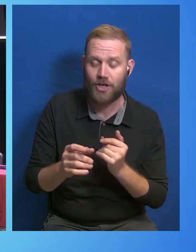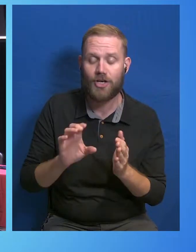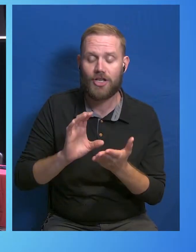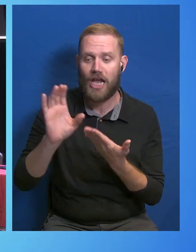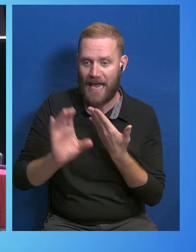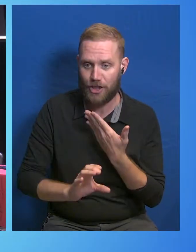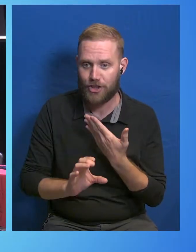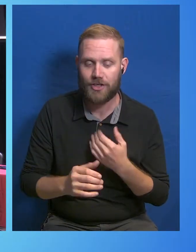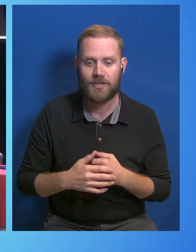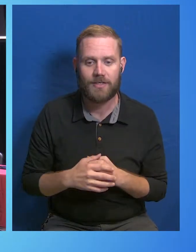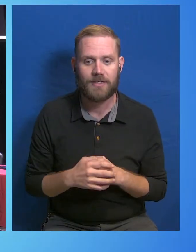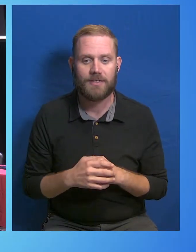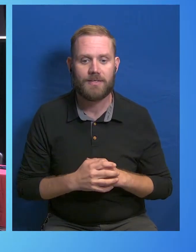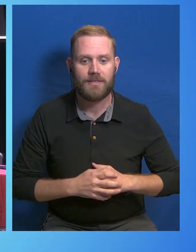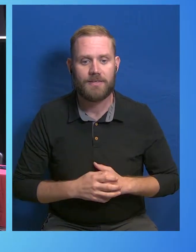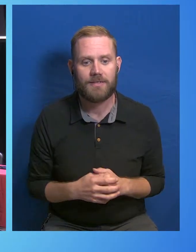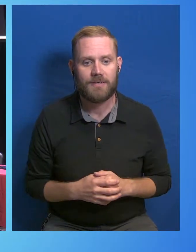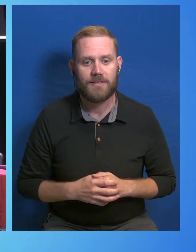agenda item?